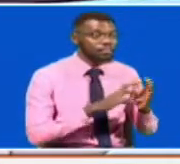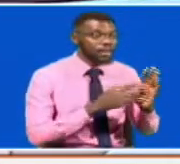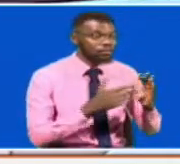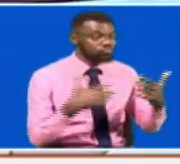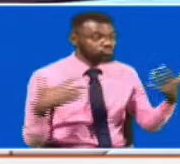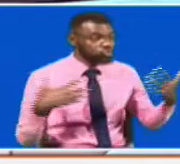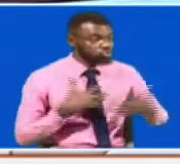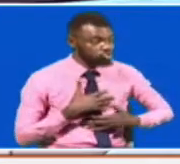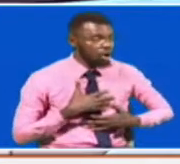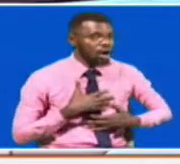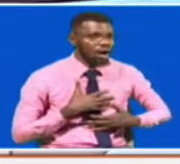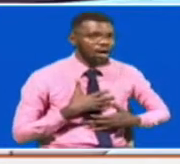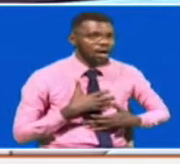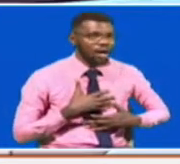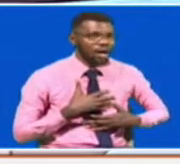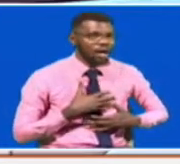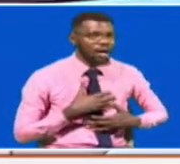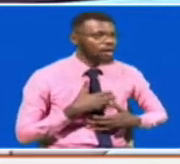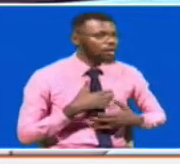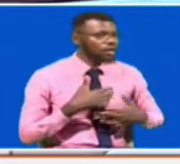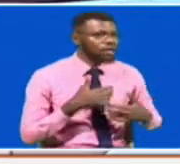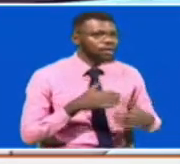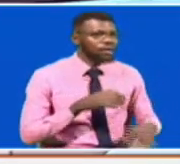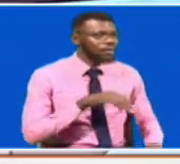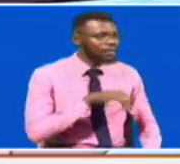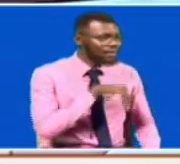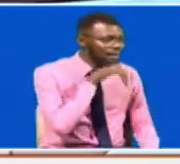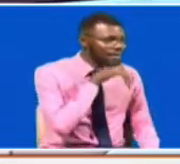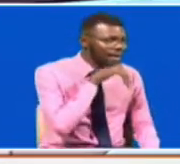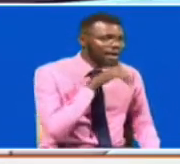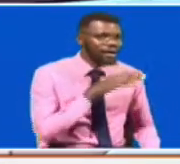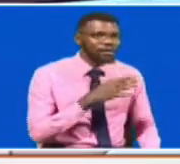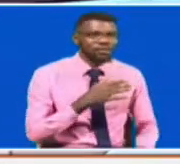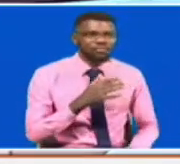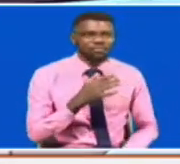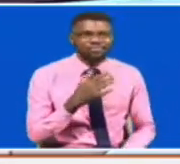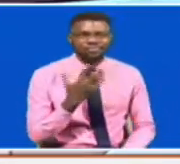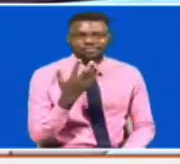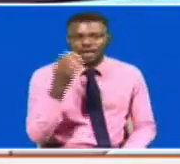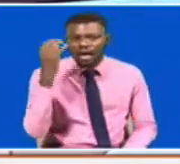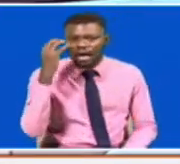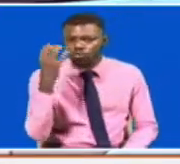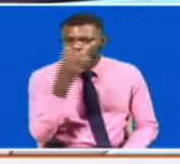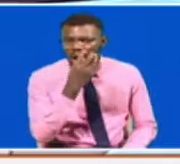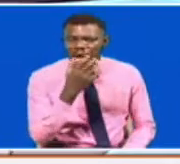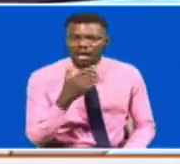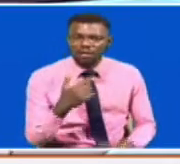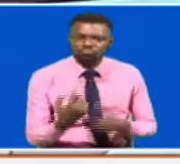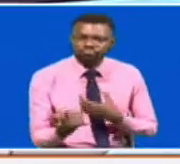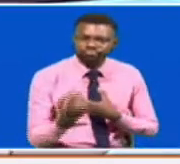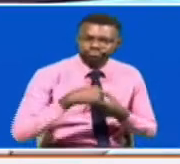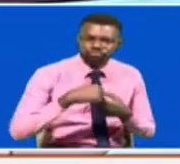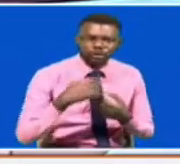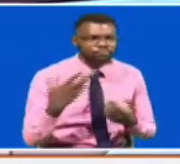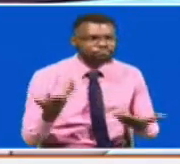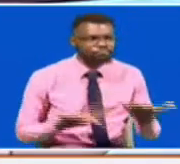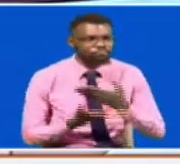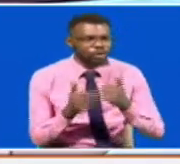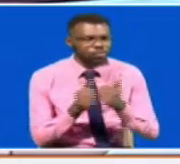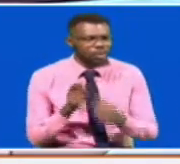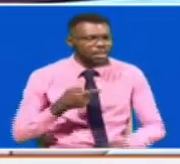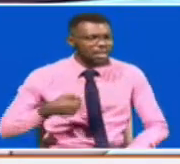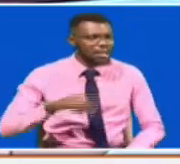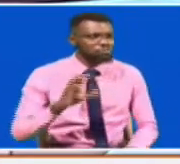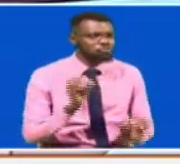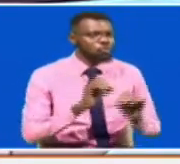that not once did Baba or Martha personally join our deliberations, whether as National